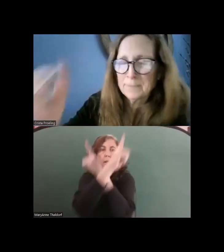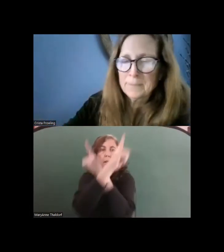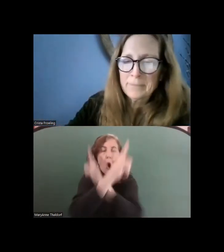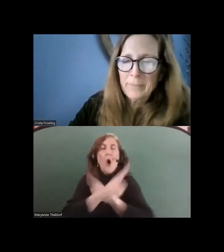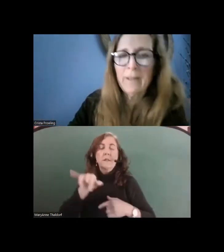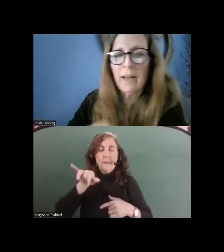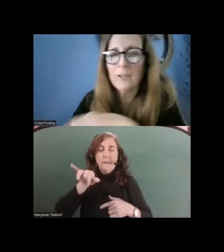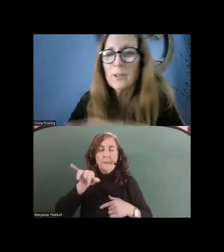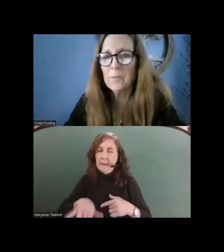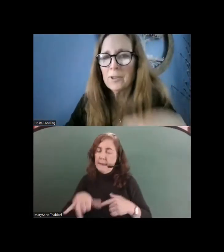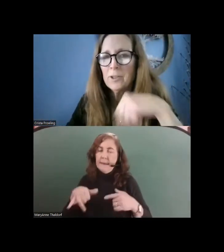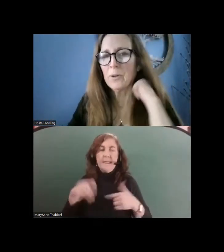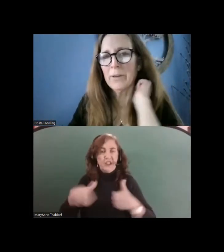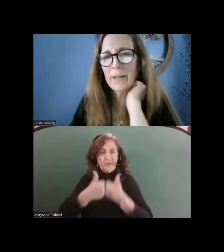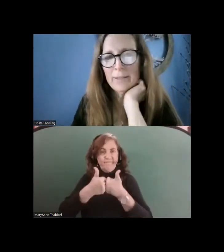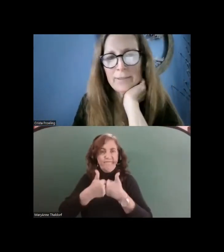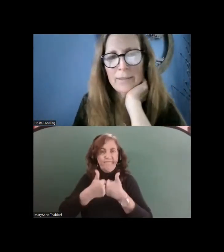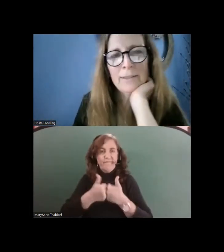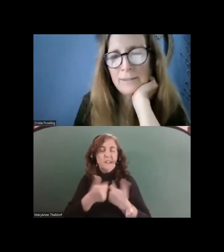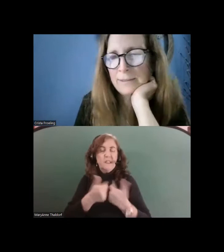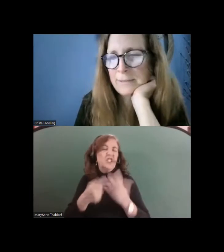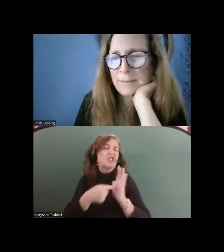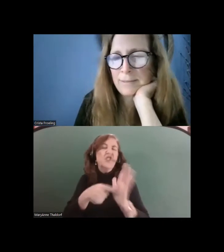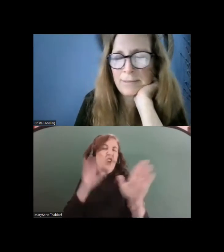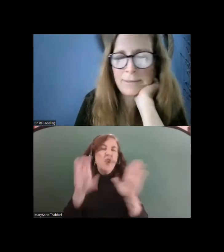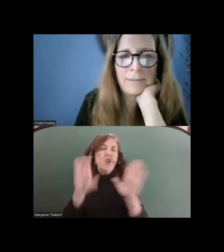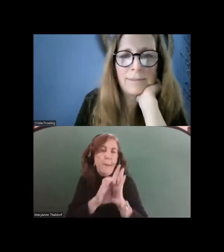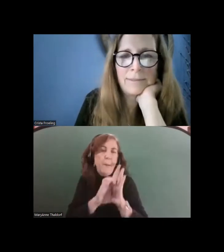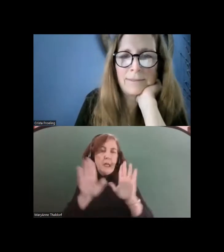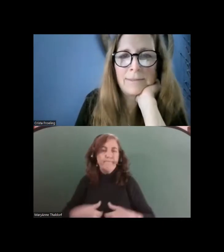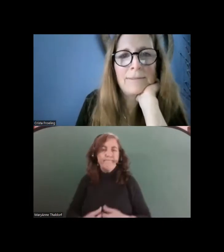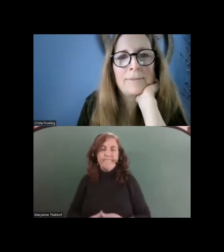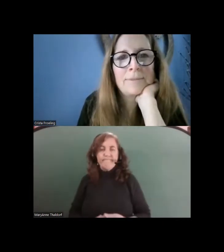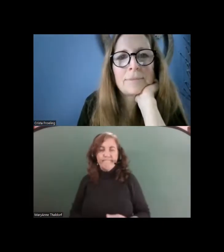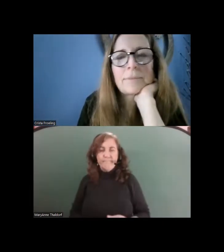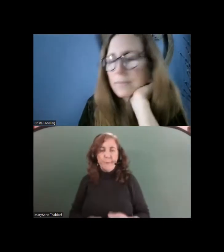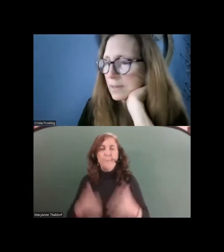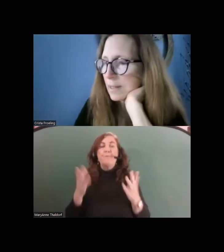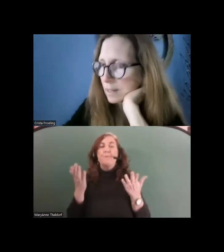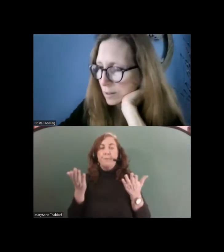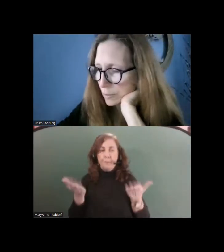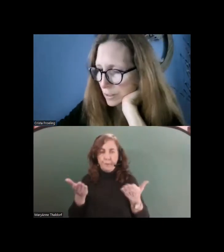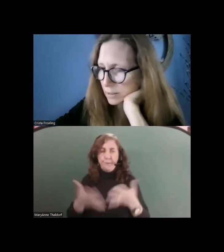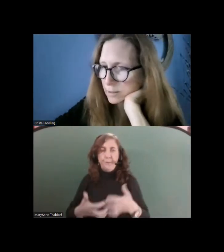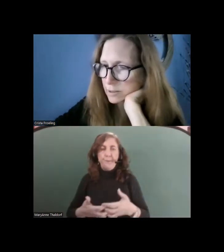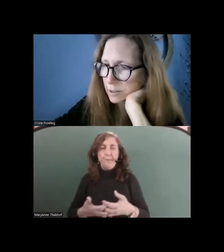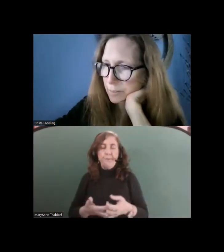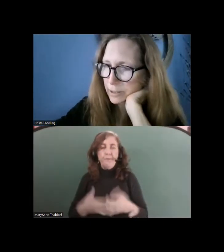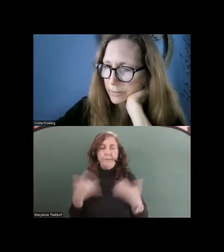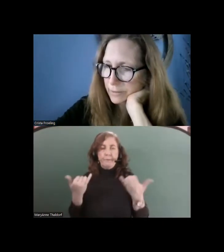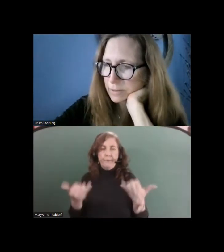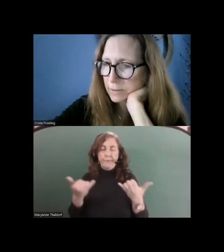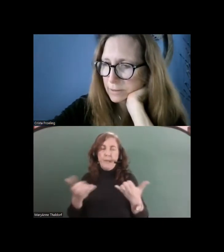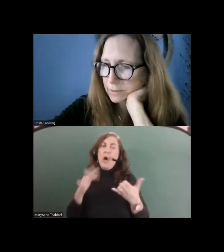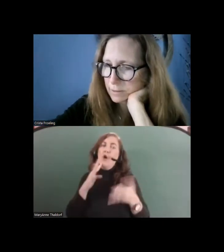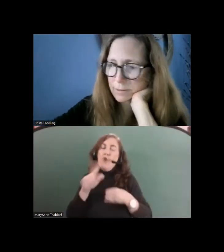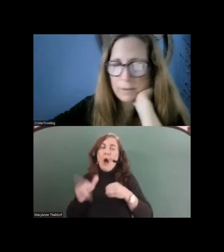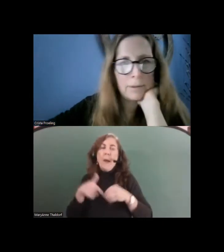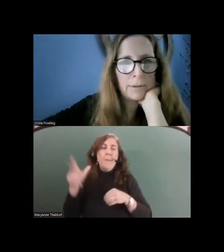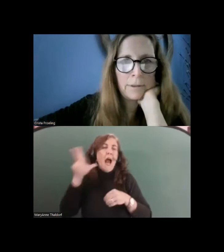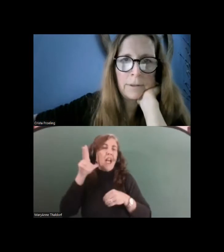So I just wanted to show you that. All right, let's talk about hearing